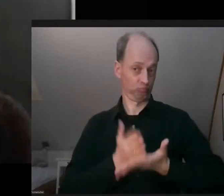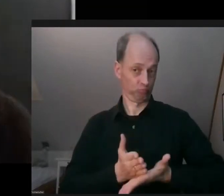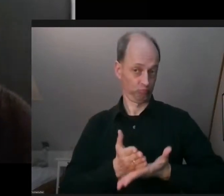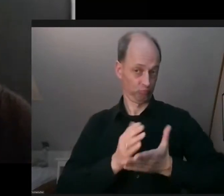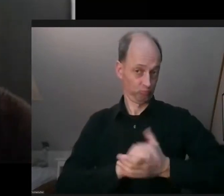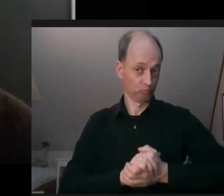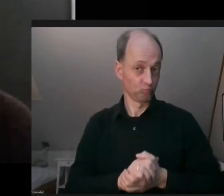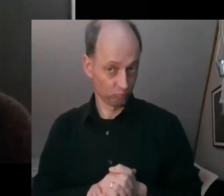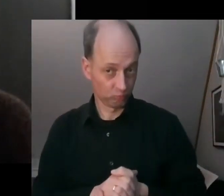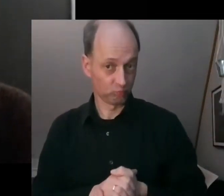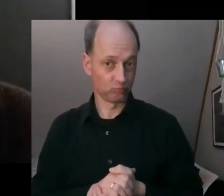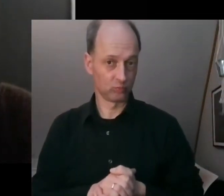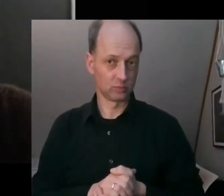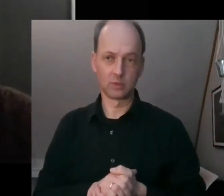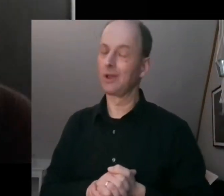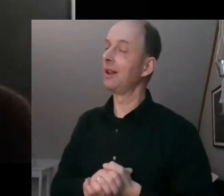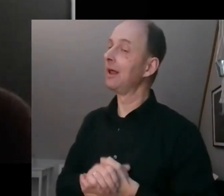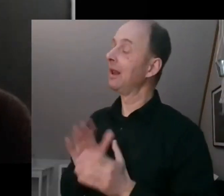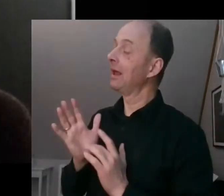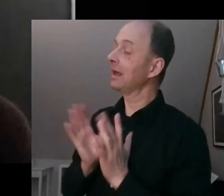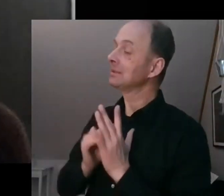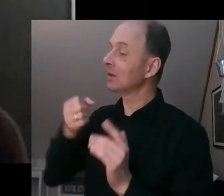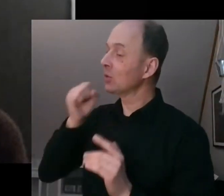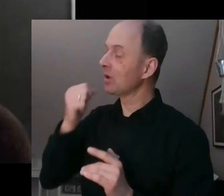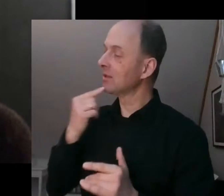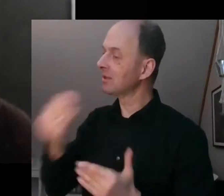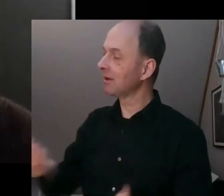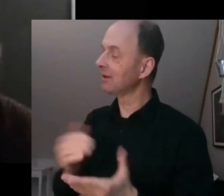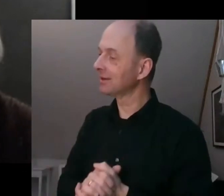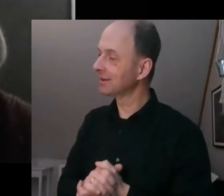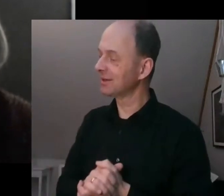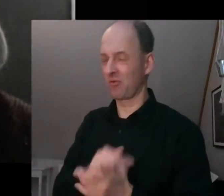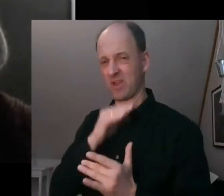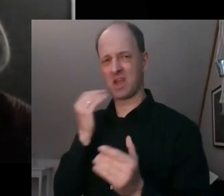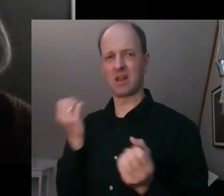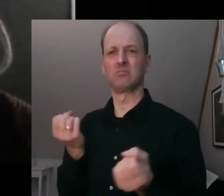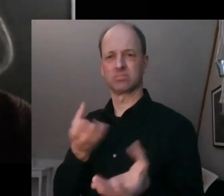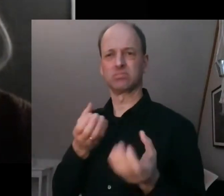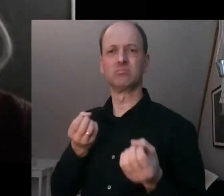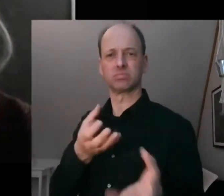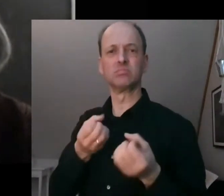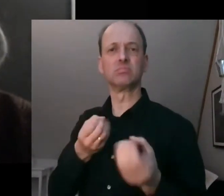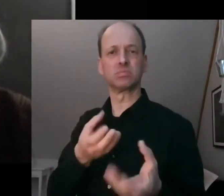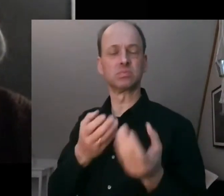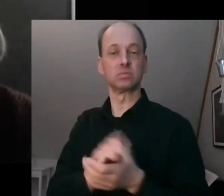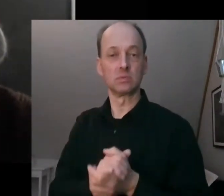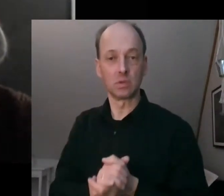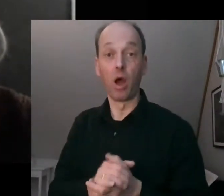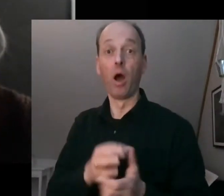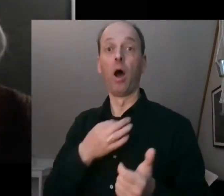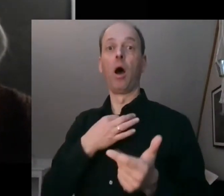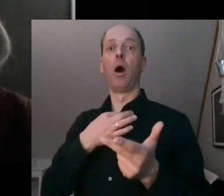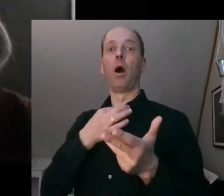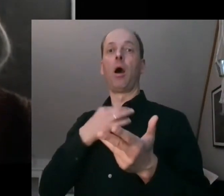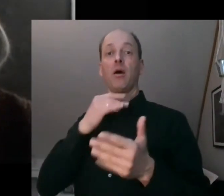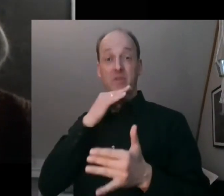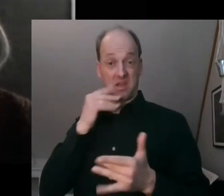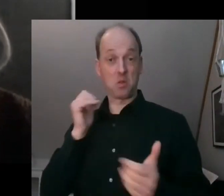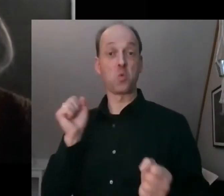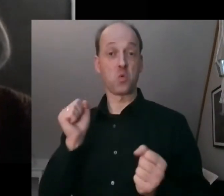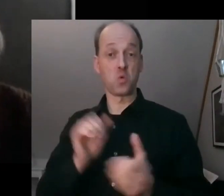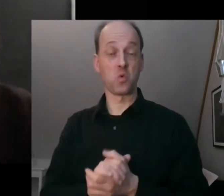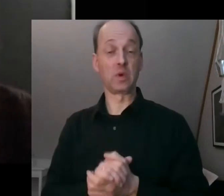environmental issues. So this is all I wanted to say, Christina. Thank you, Christian. A lot of input